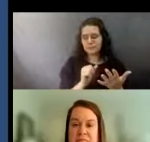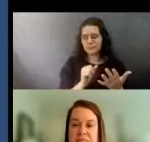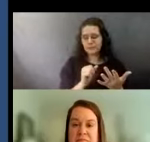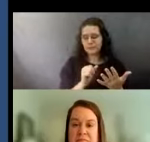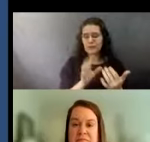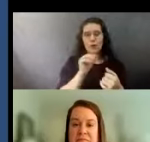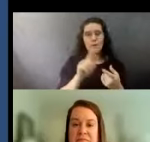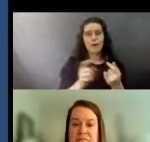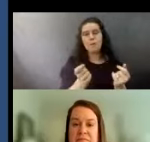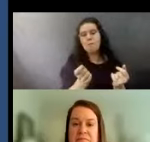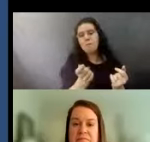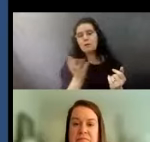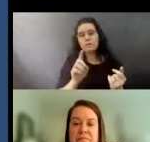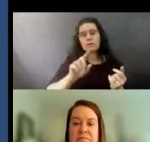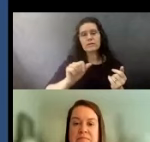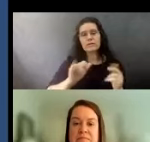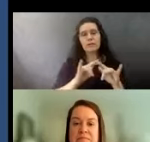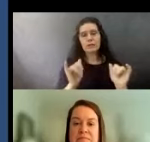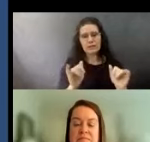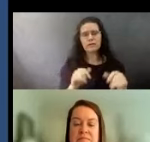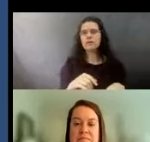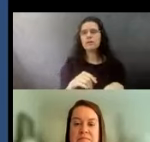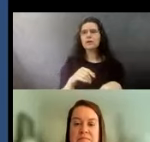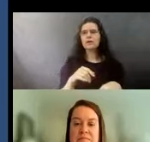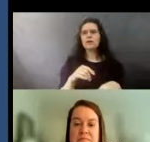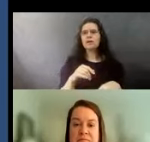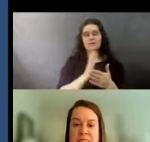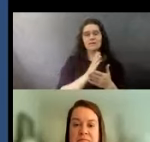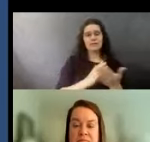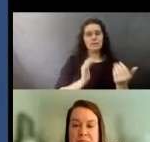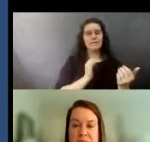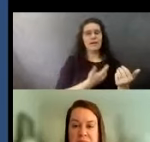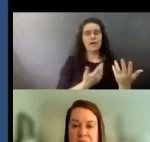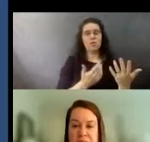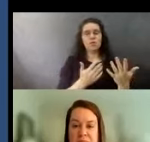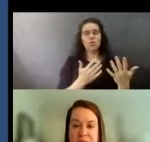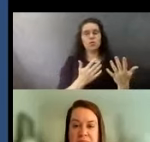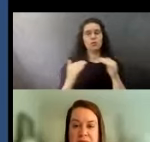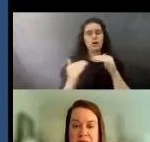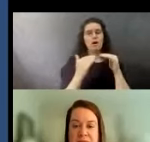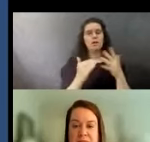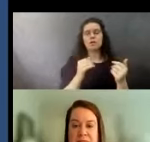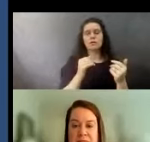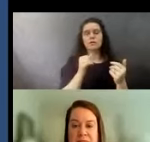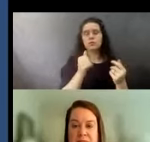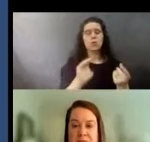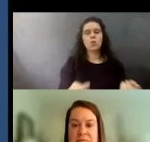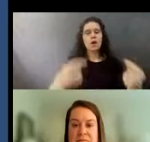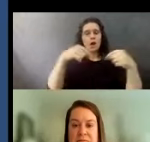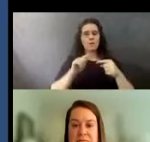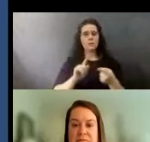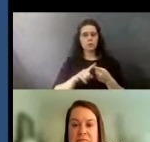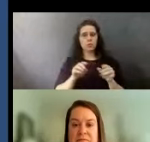multiple disabilities. We have people who do not travel to our workplace because they are highly,